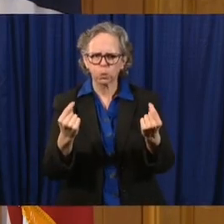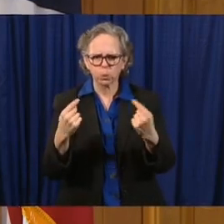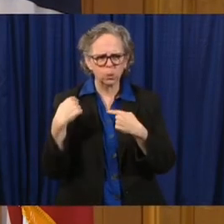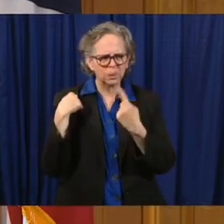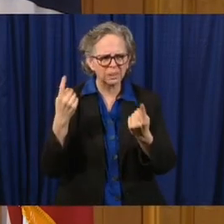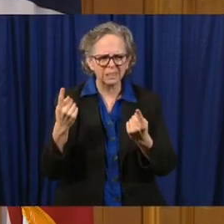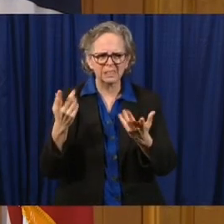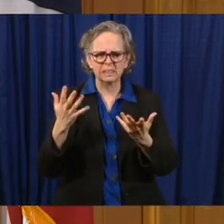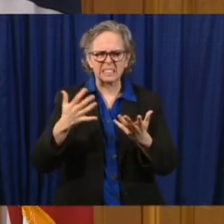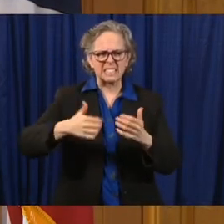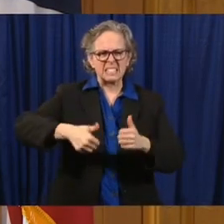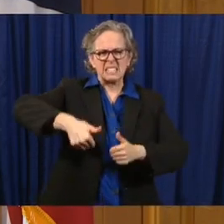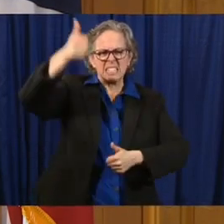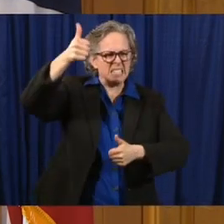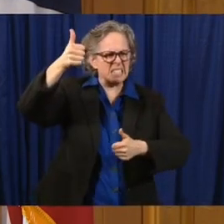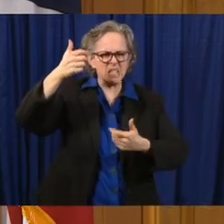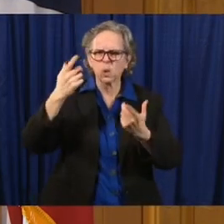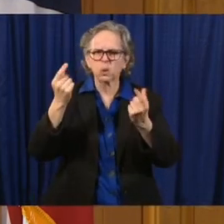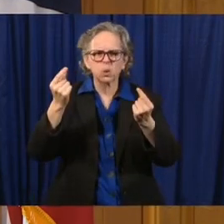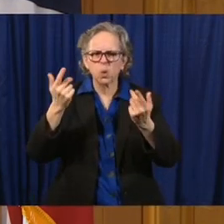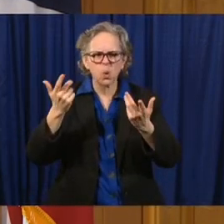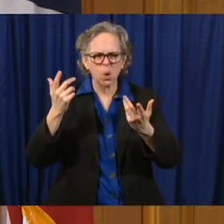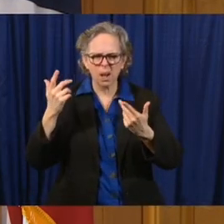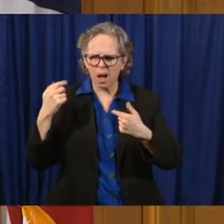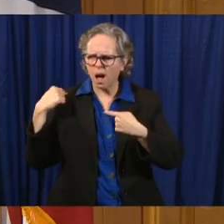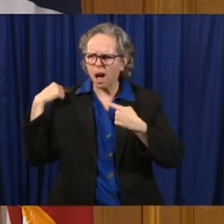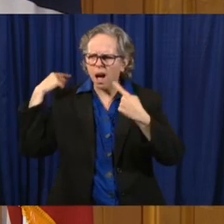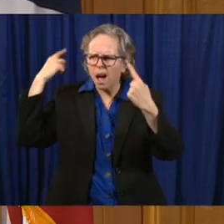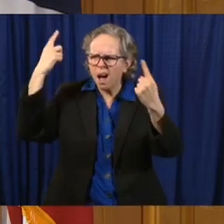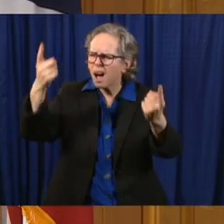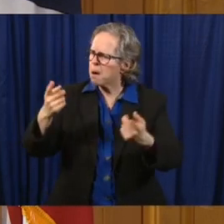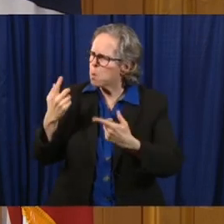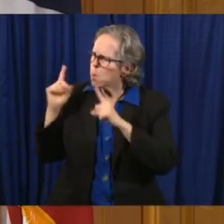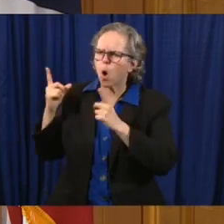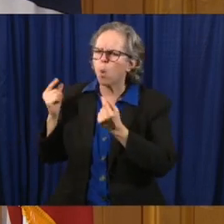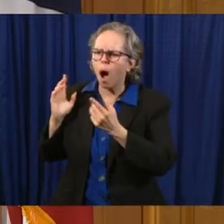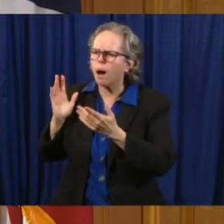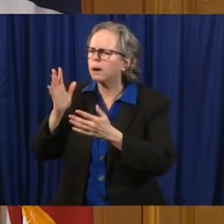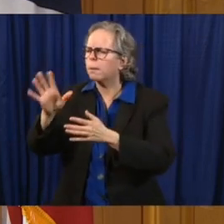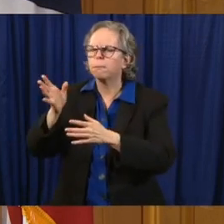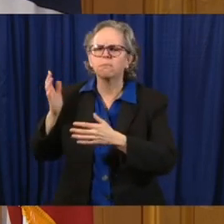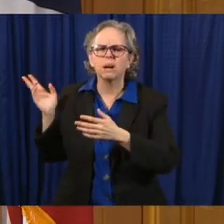going way, way, way back. So what I am convinced of is that we're doing everything we